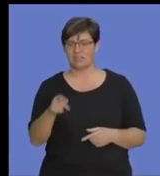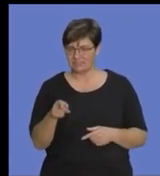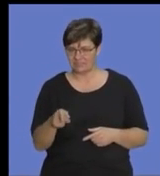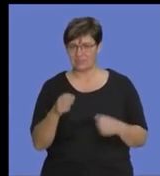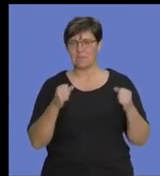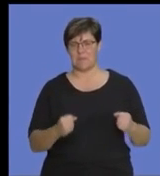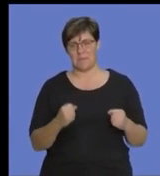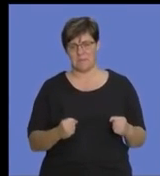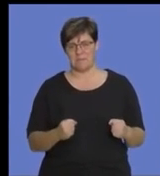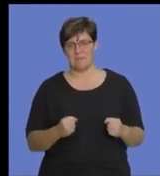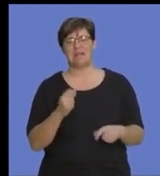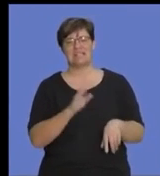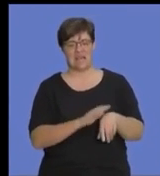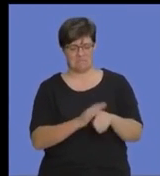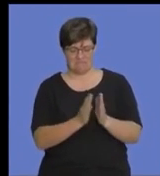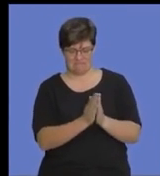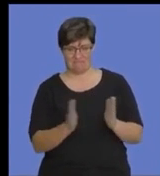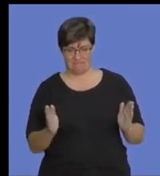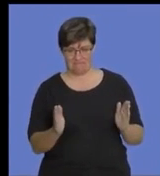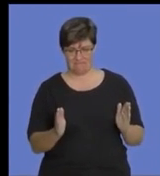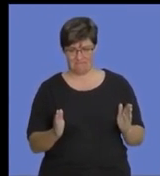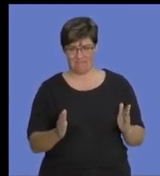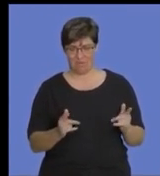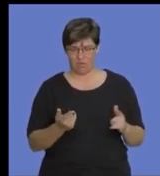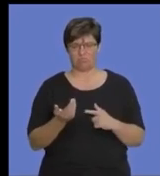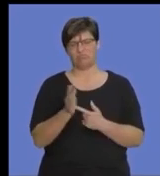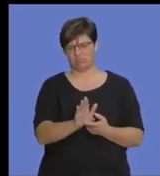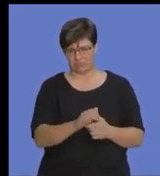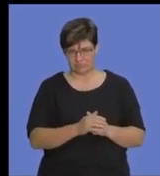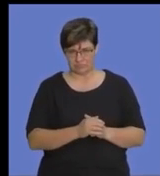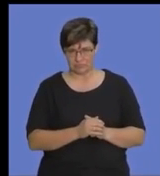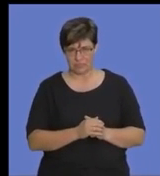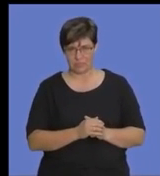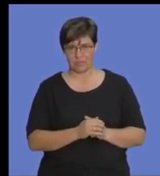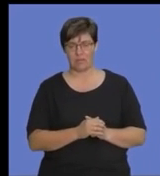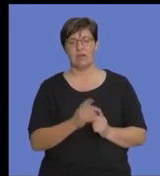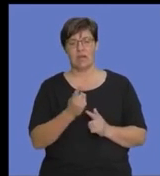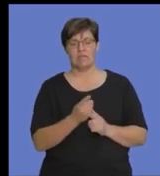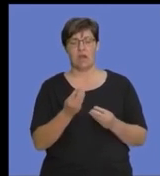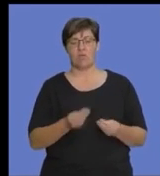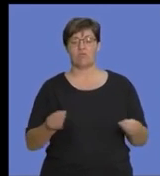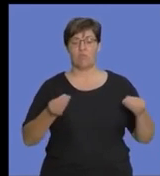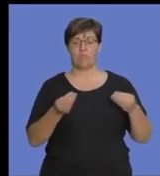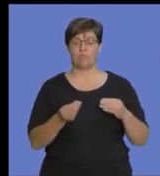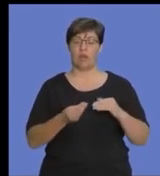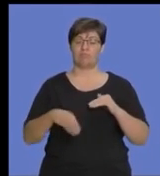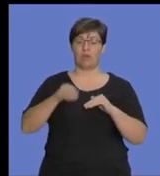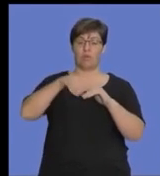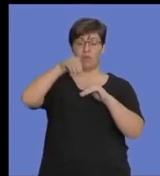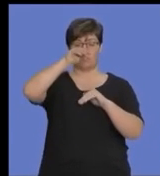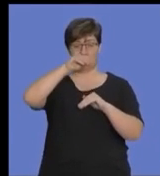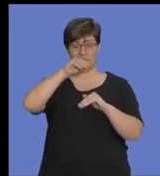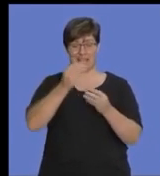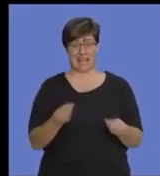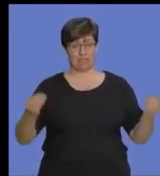be our terms that we normally use, or symbols that we use. Now, when compound interest is used,